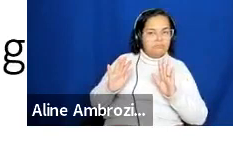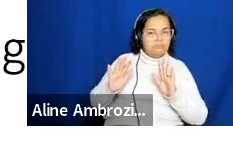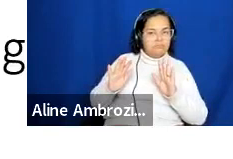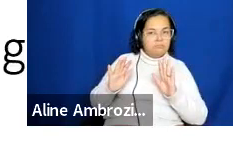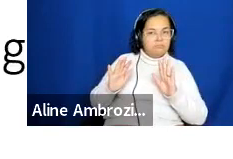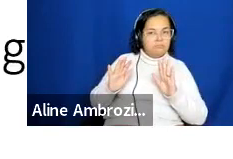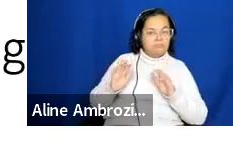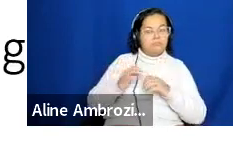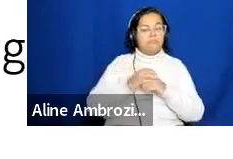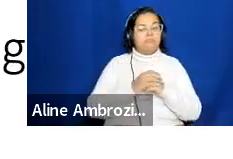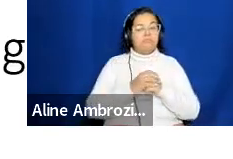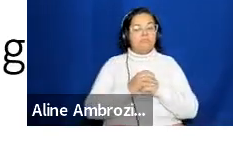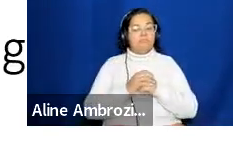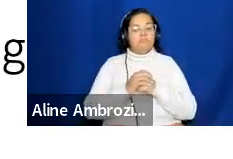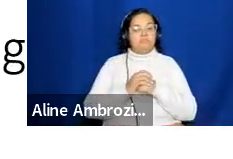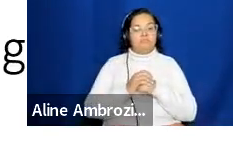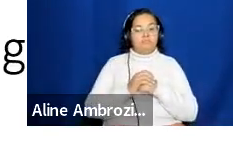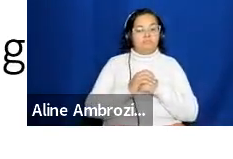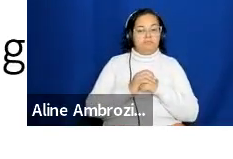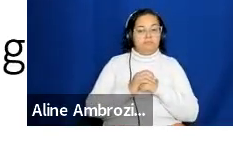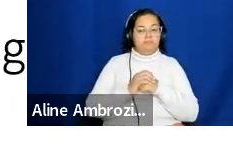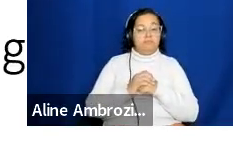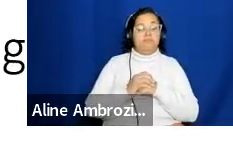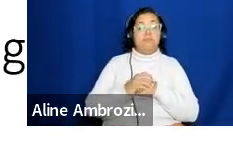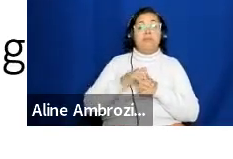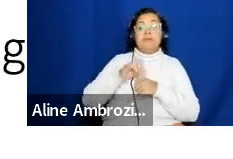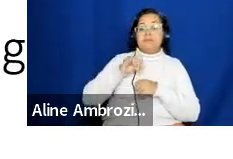If you have a developmental approach,